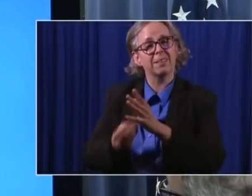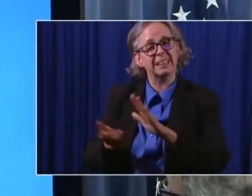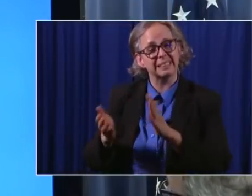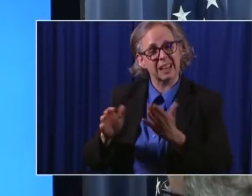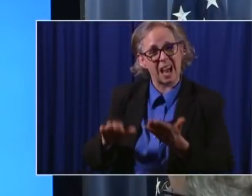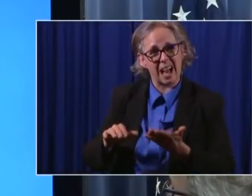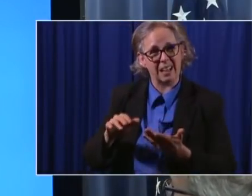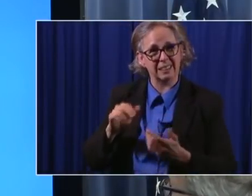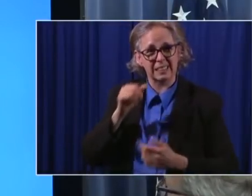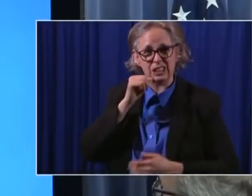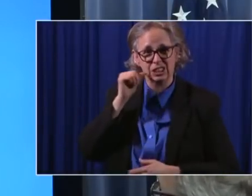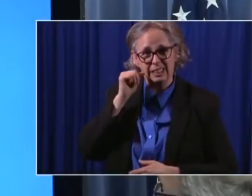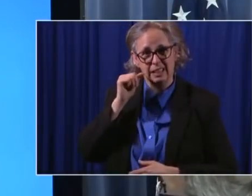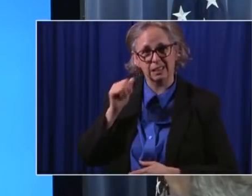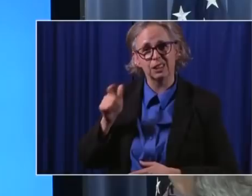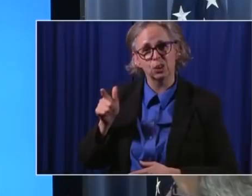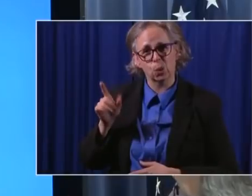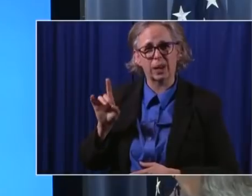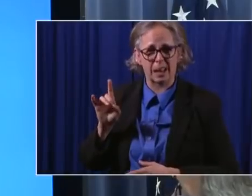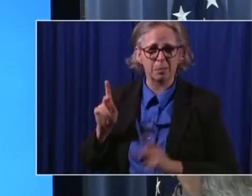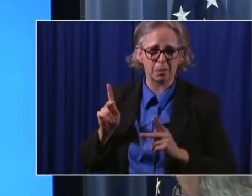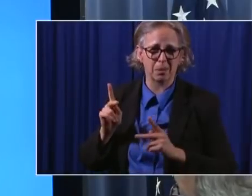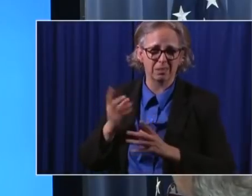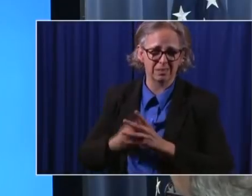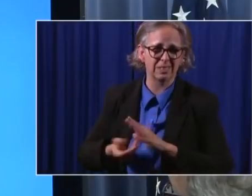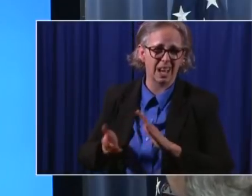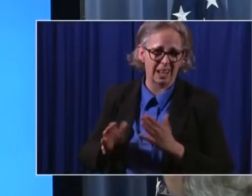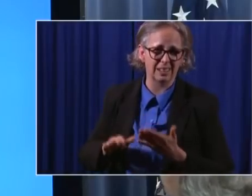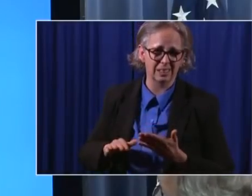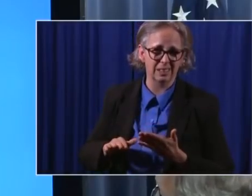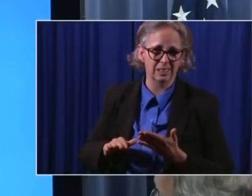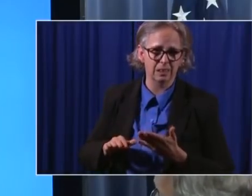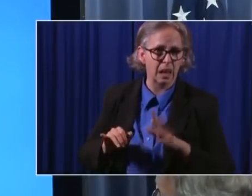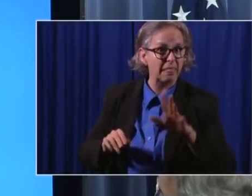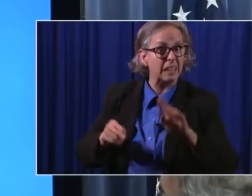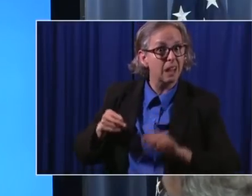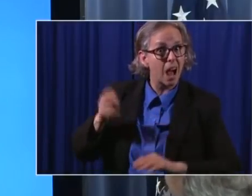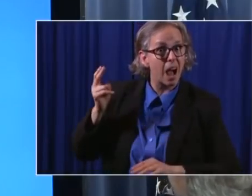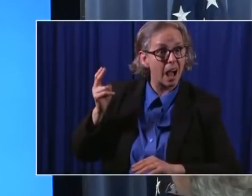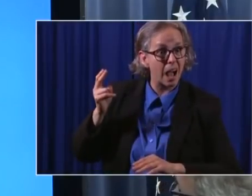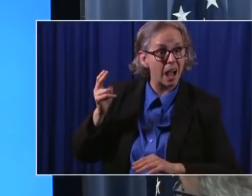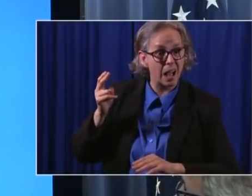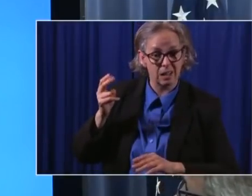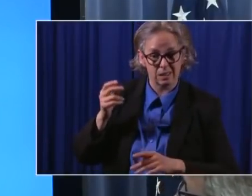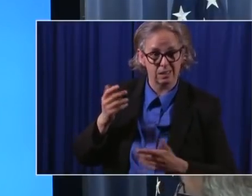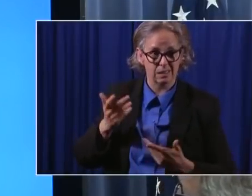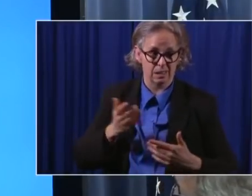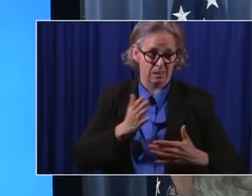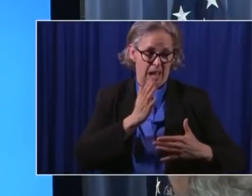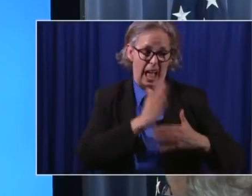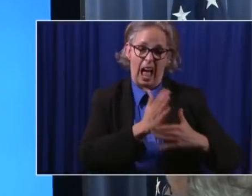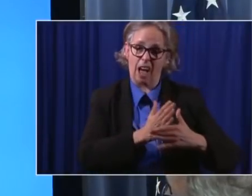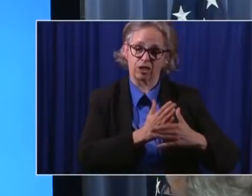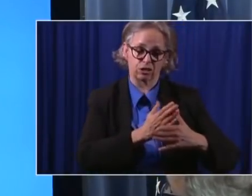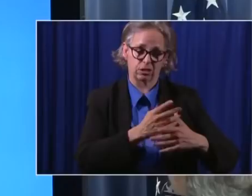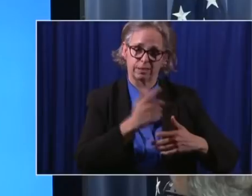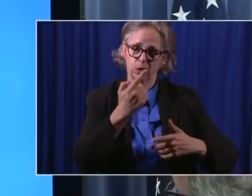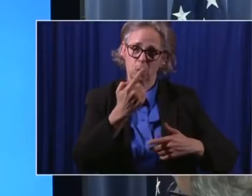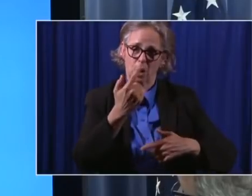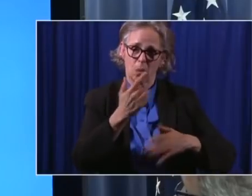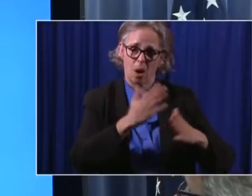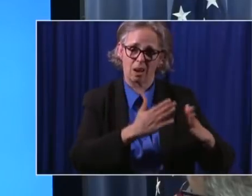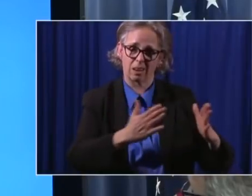28 deaths, which is higher than the 21-day average. Also the hospitalizations,